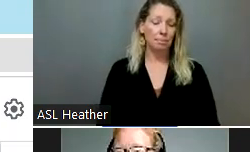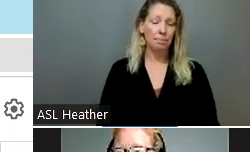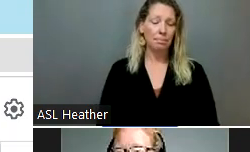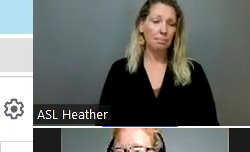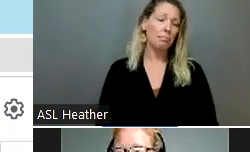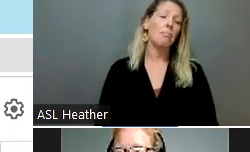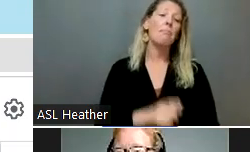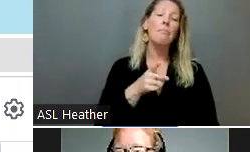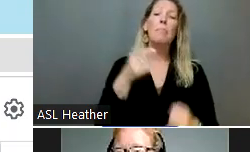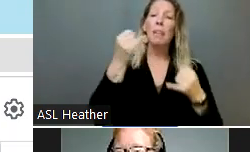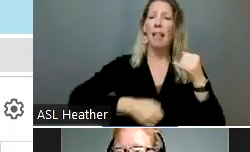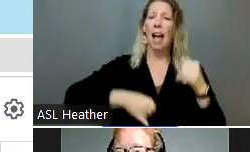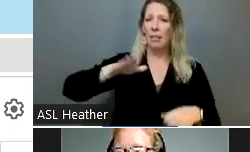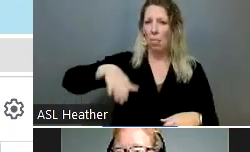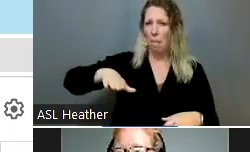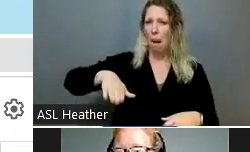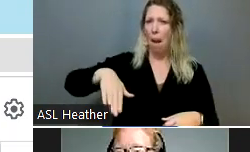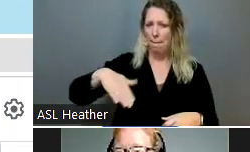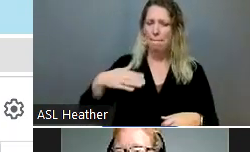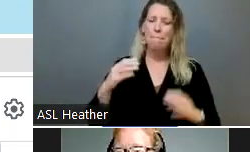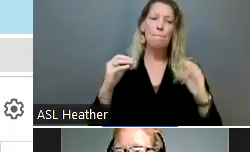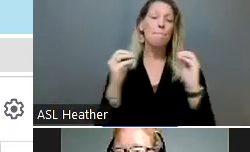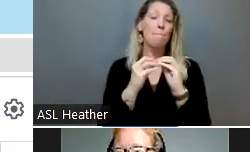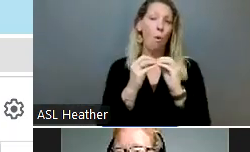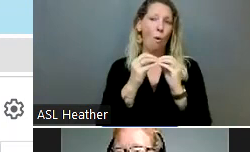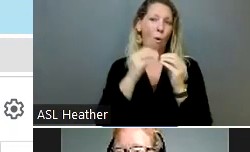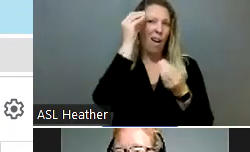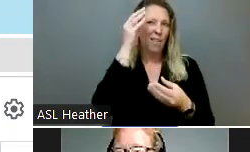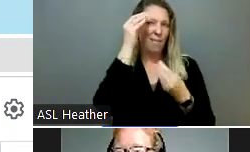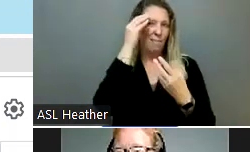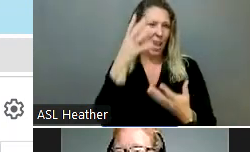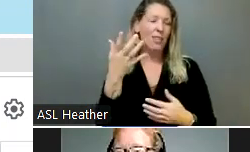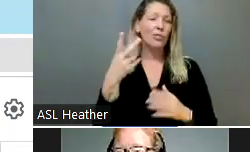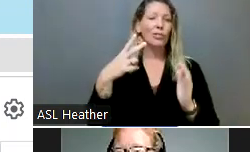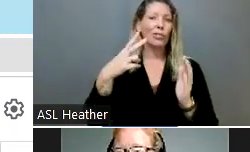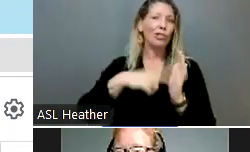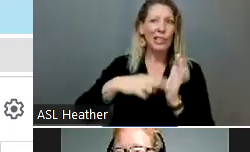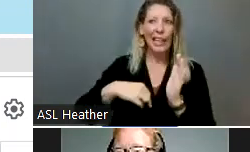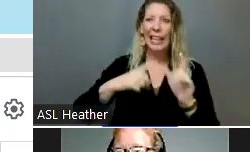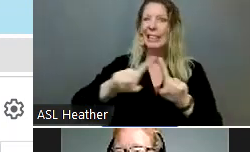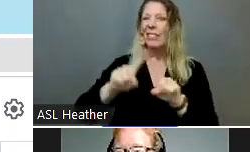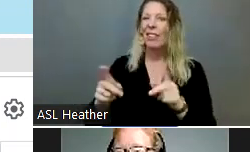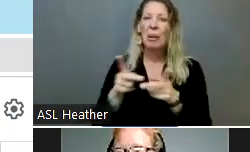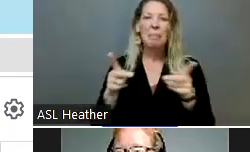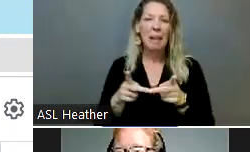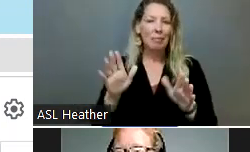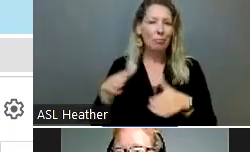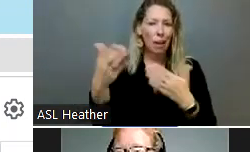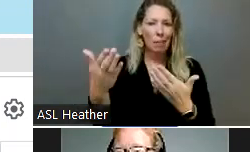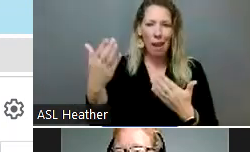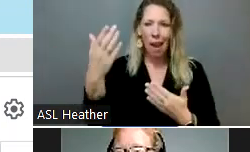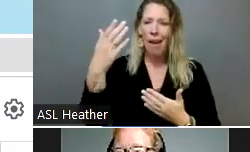Lastly, at the bottom here, we have some additional resources and reading and just places that we recommend for further